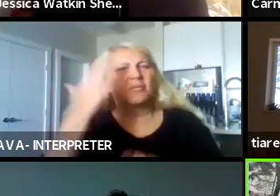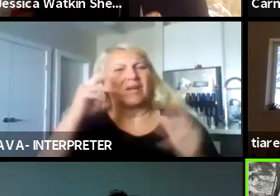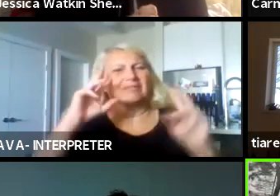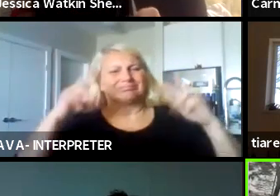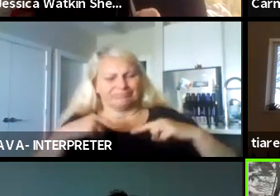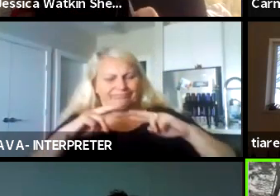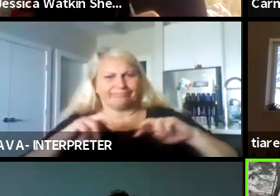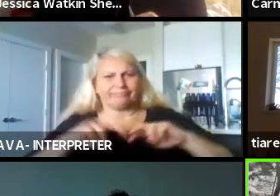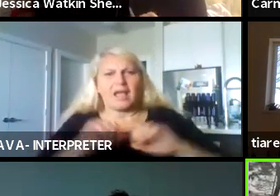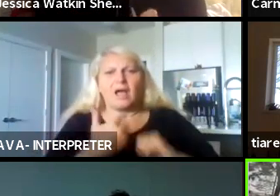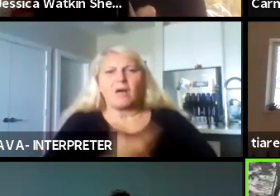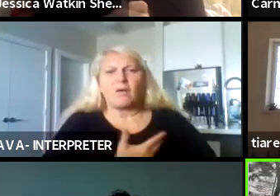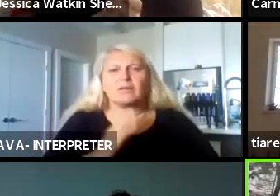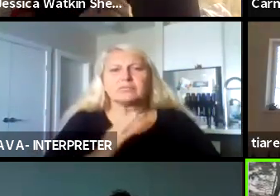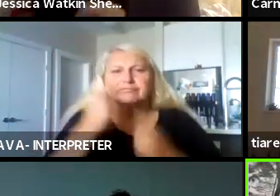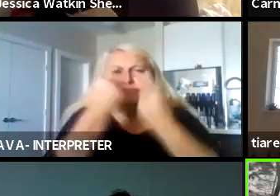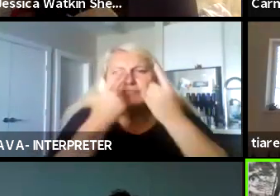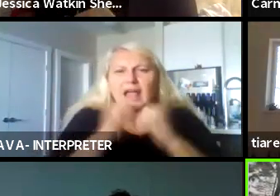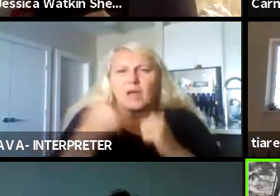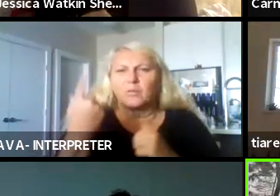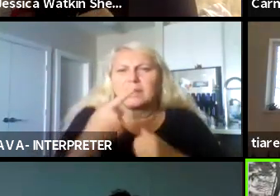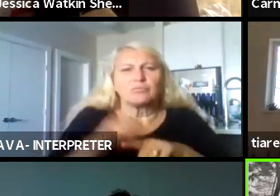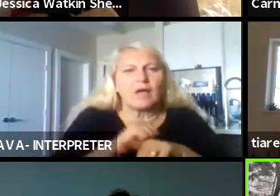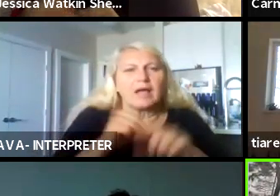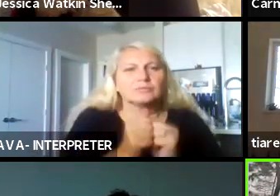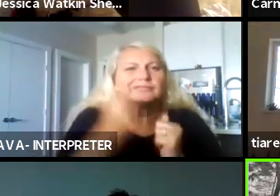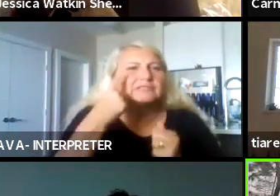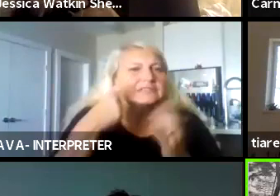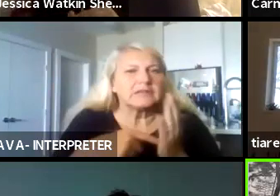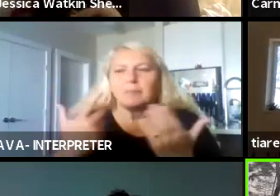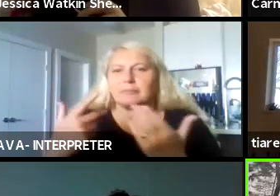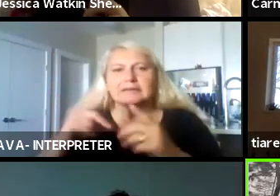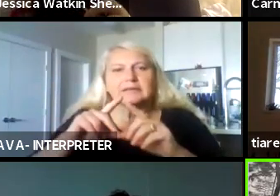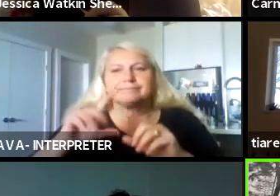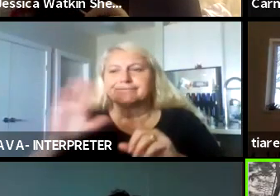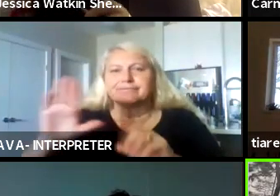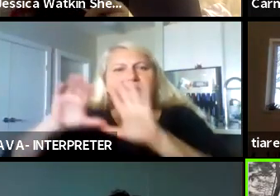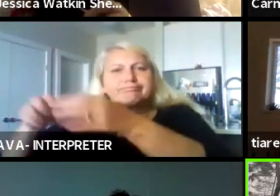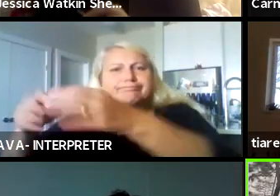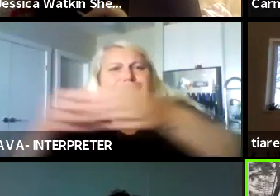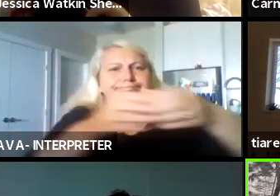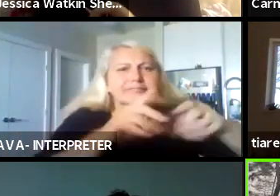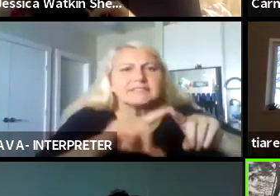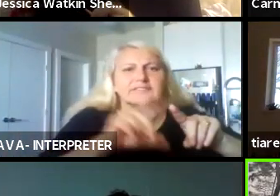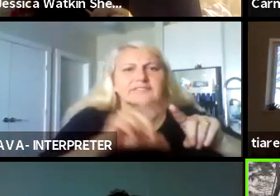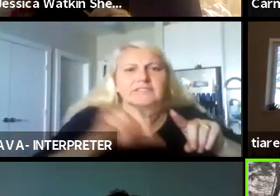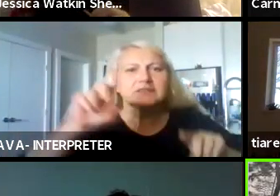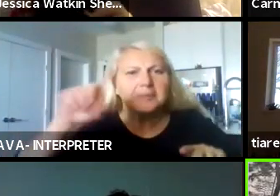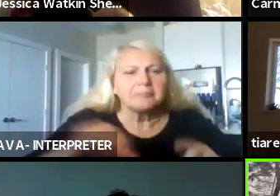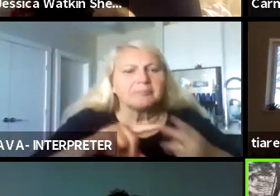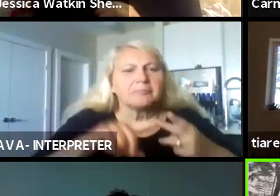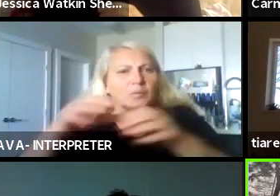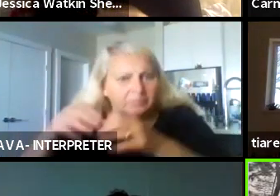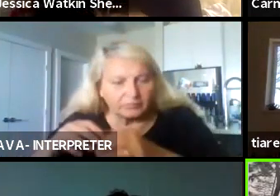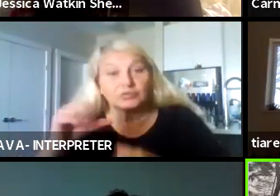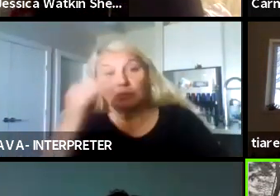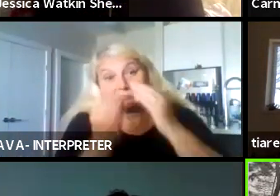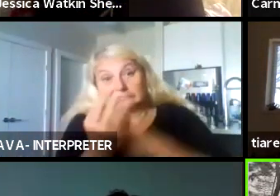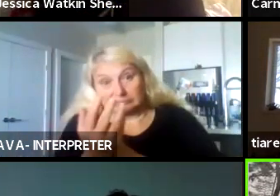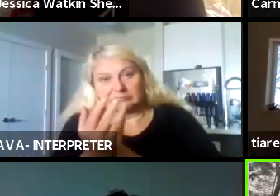practice across, like with cross disability solidarity. So ASL interpretation and